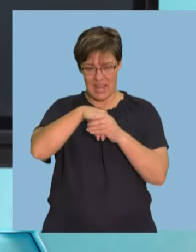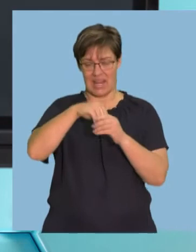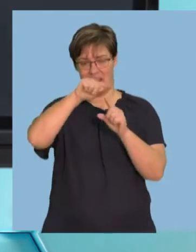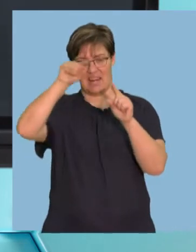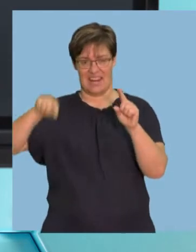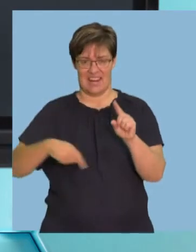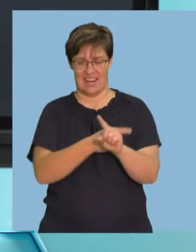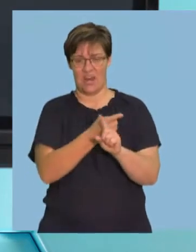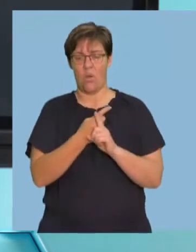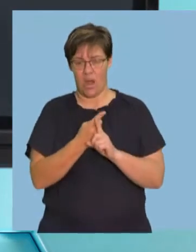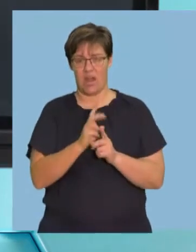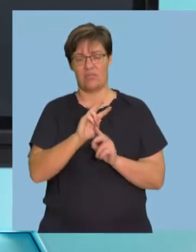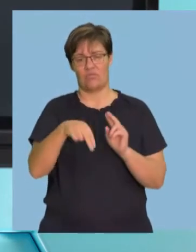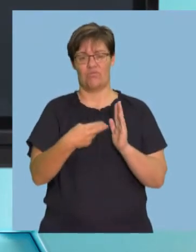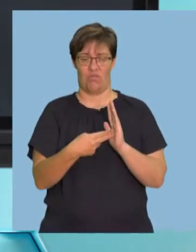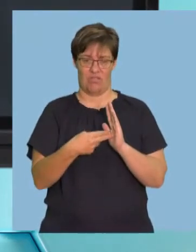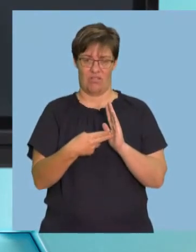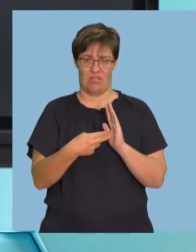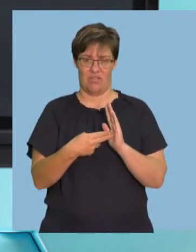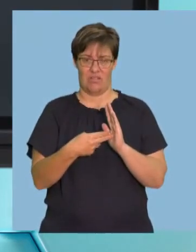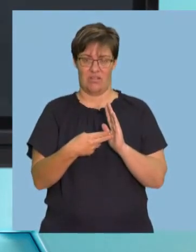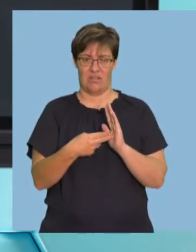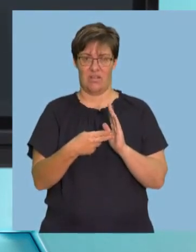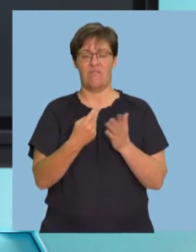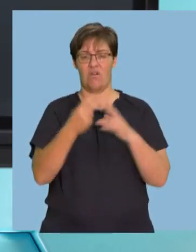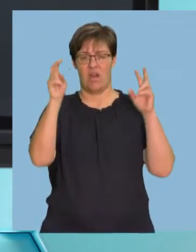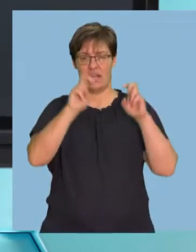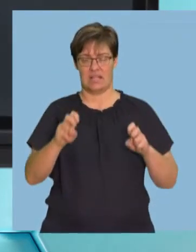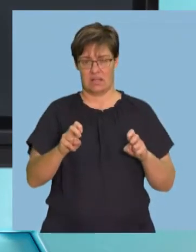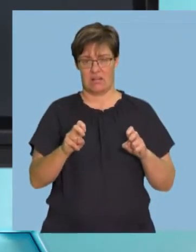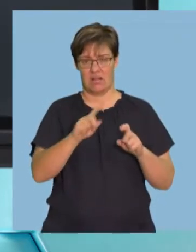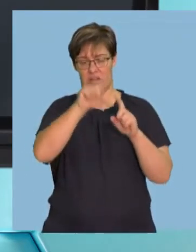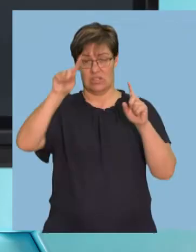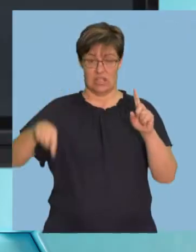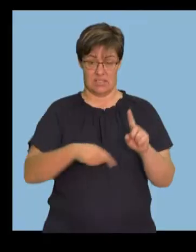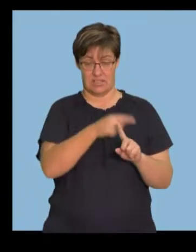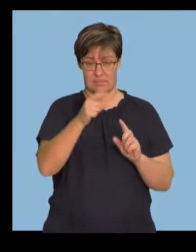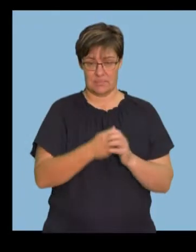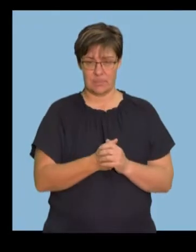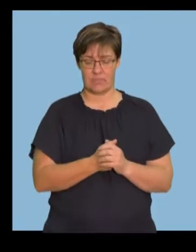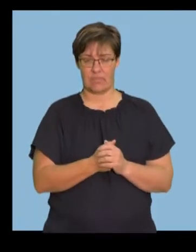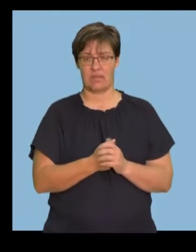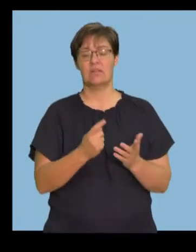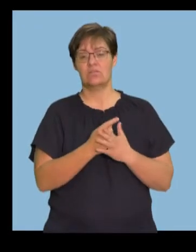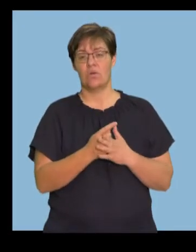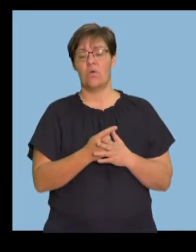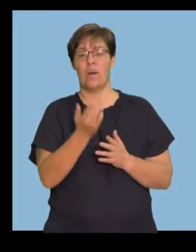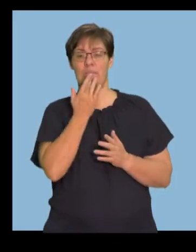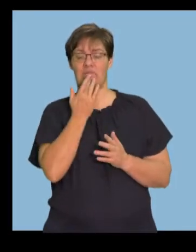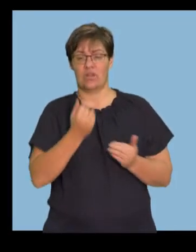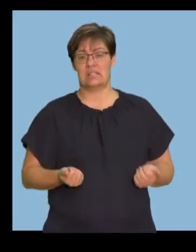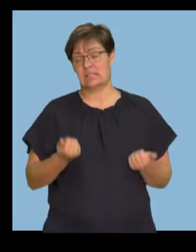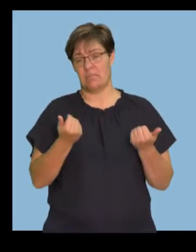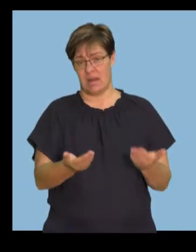circuit, thereby discharging its role in as far as the electrical circuit is concerned. Right. So as the battery supplied energy,